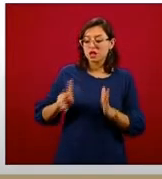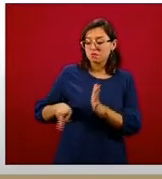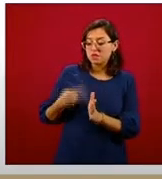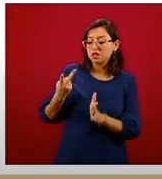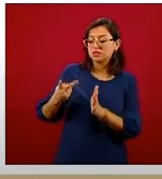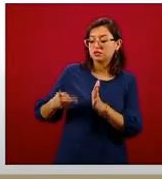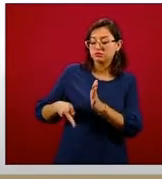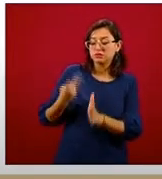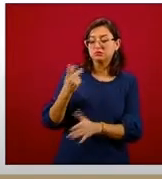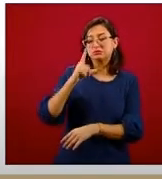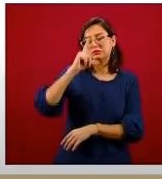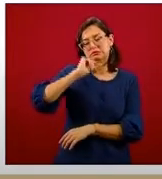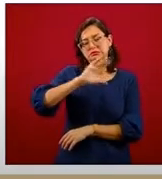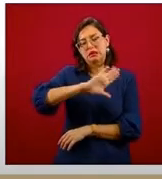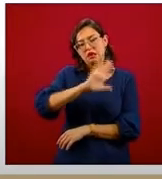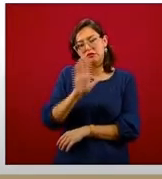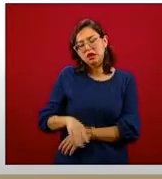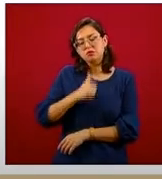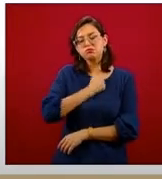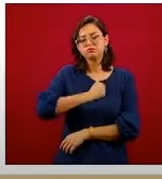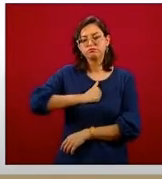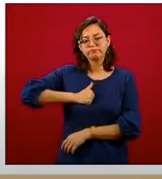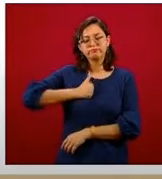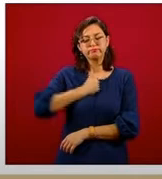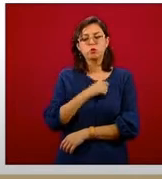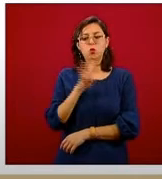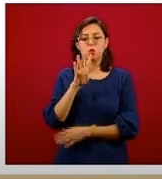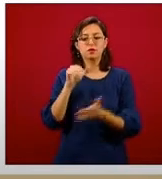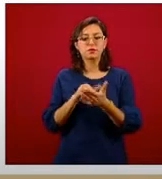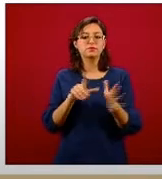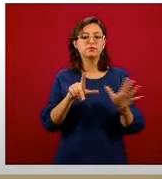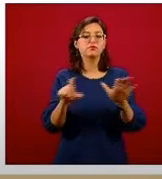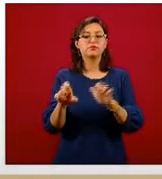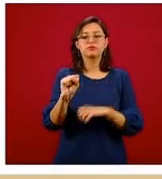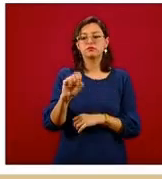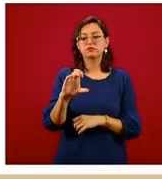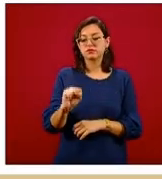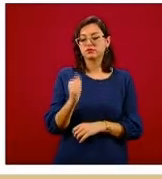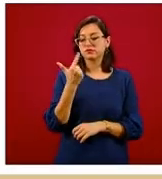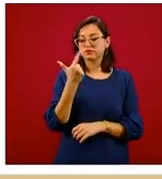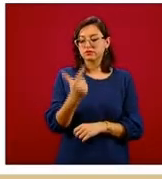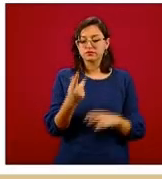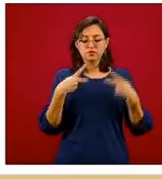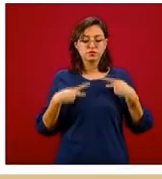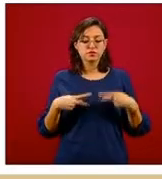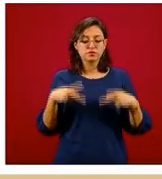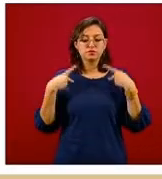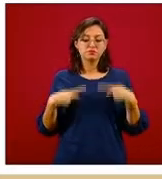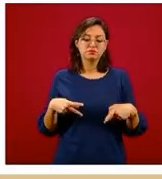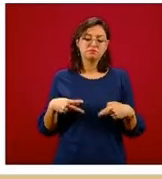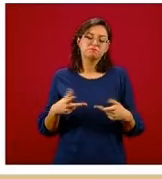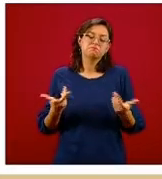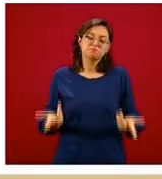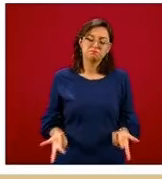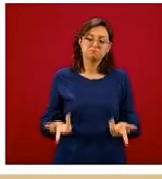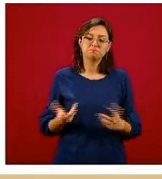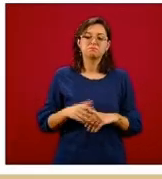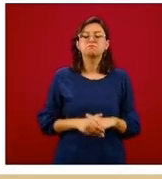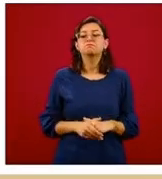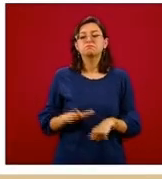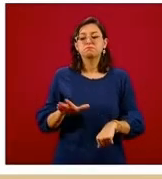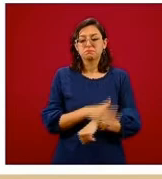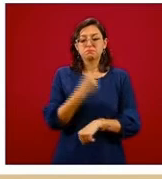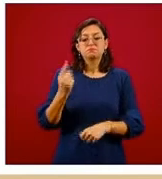see how the distribution is according to a current state, where we had the unfortunate demise of